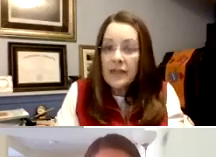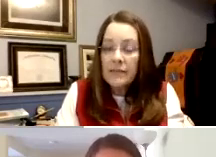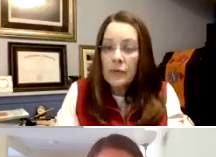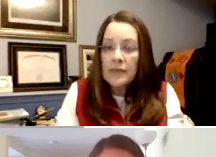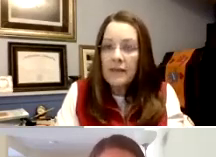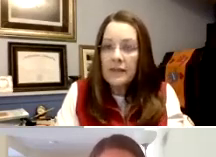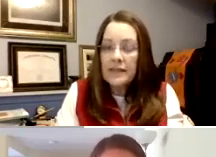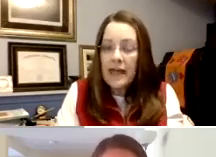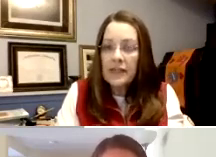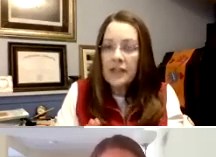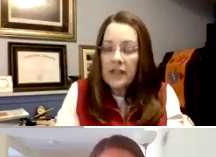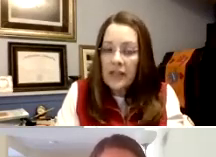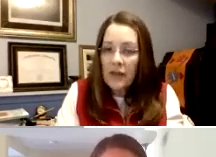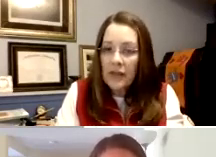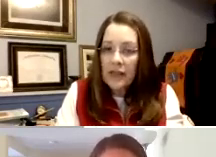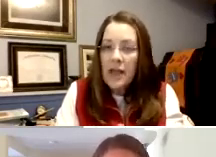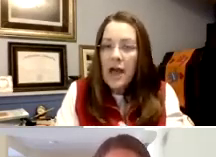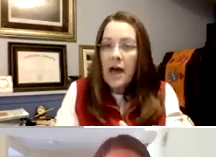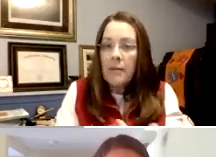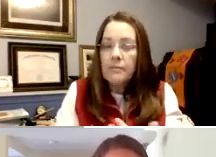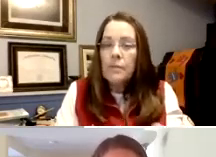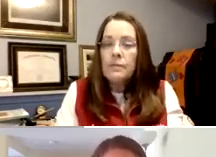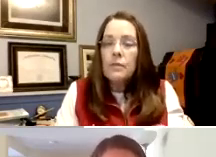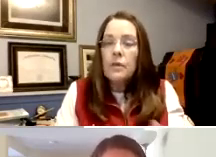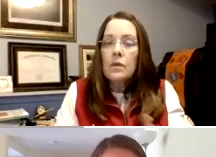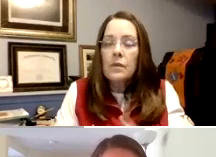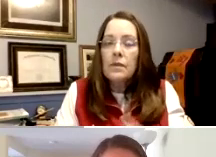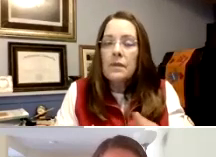sensory inputs of the touch and the hearing,